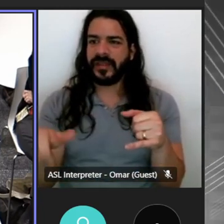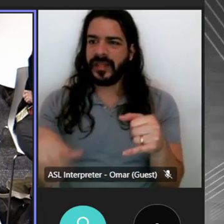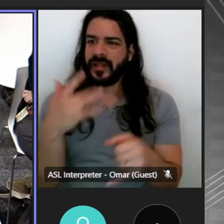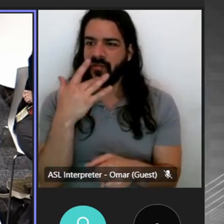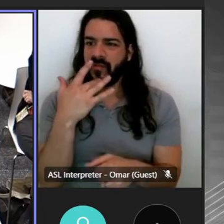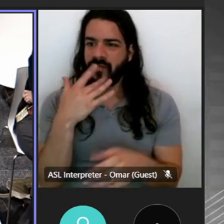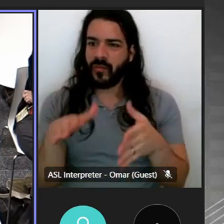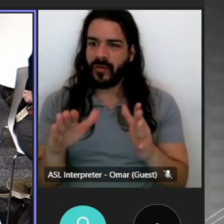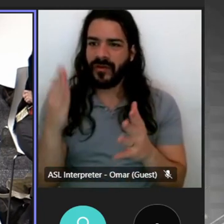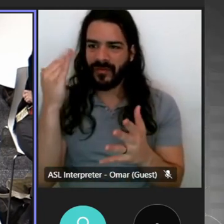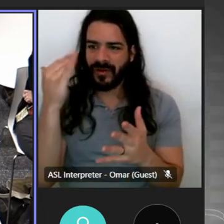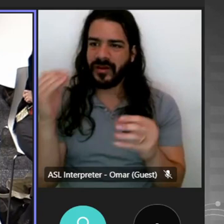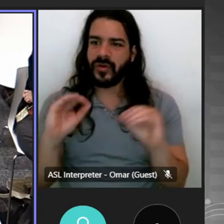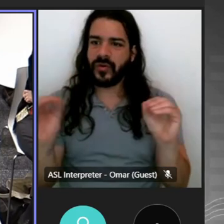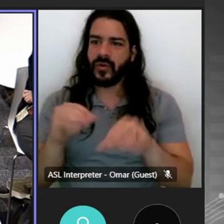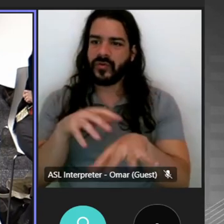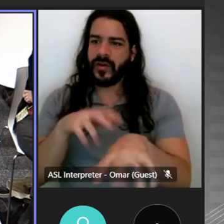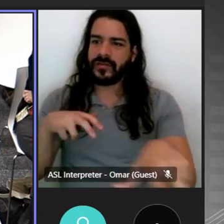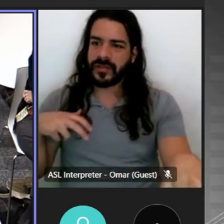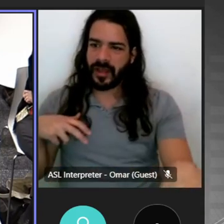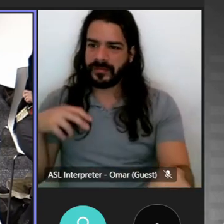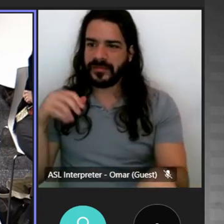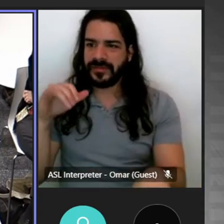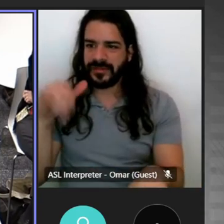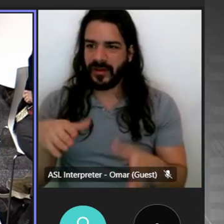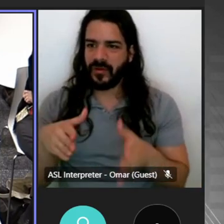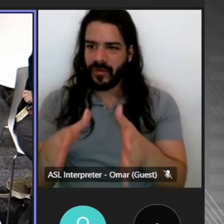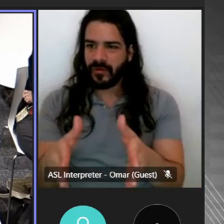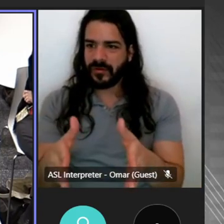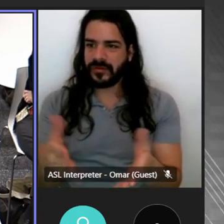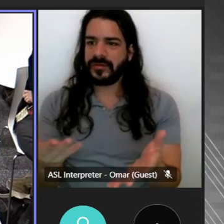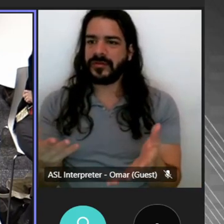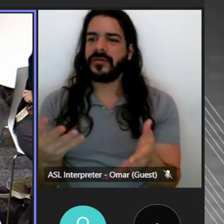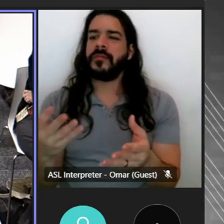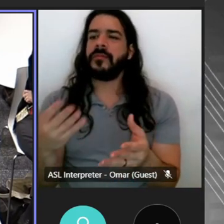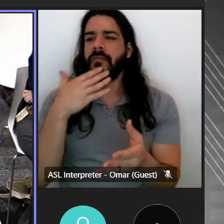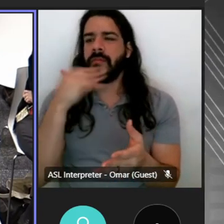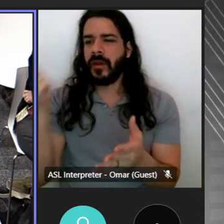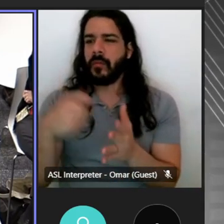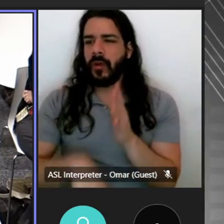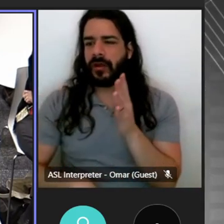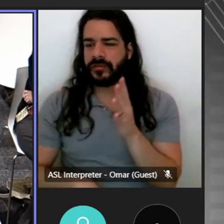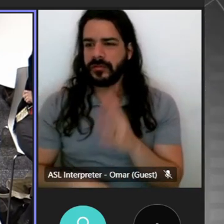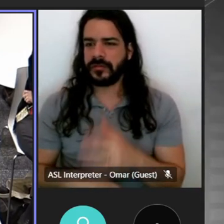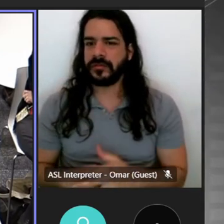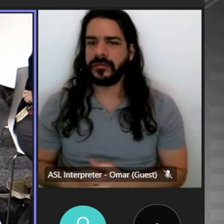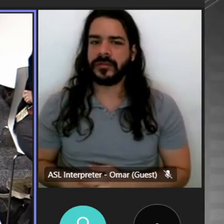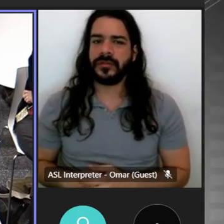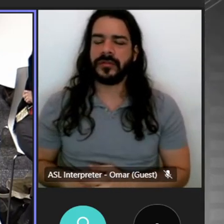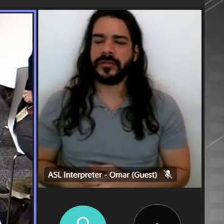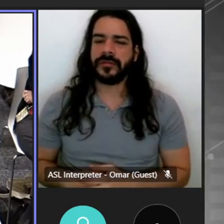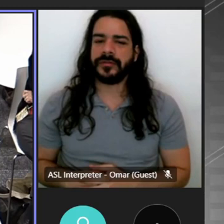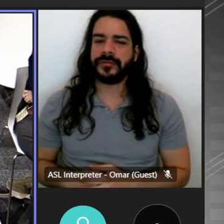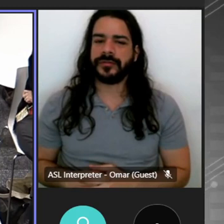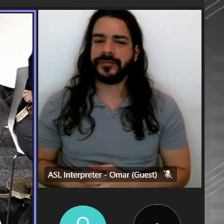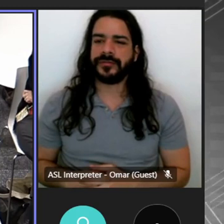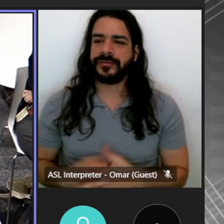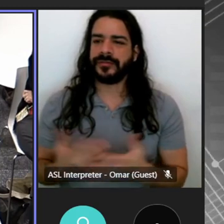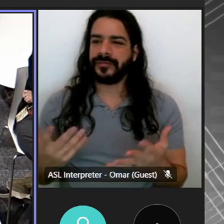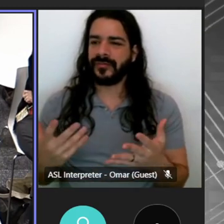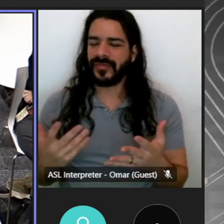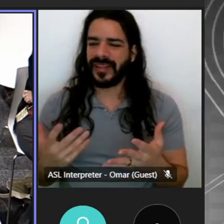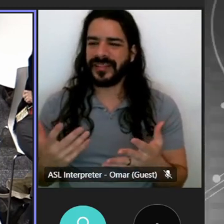clearly a preferred way due to no traffic jams on the roadways and its affordable prices. It is